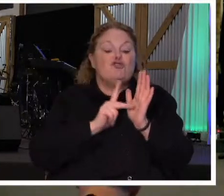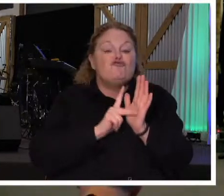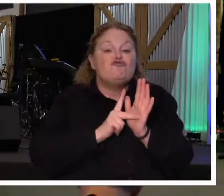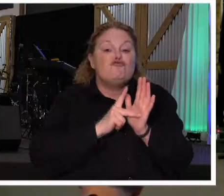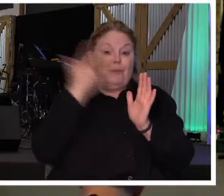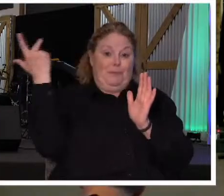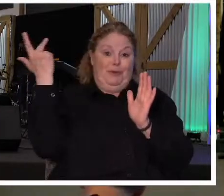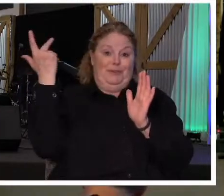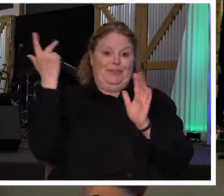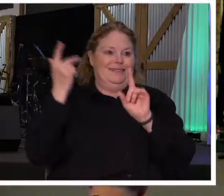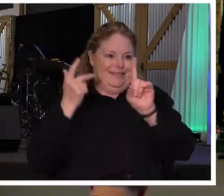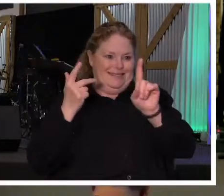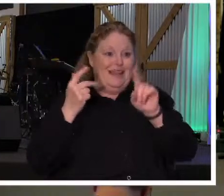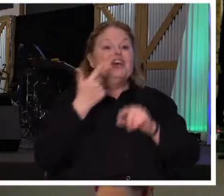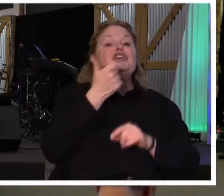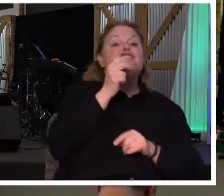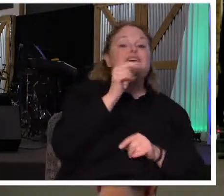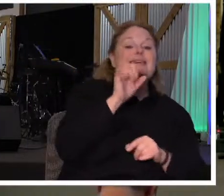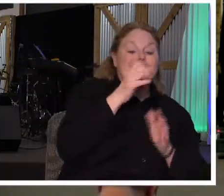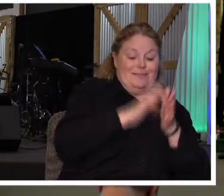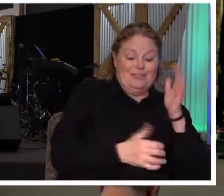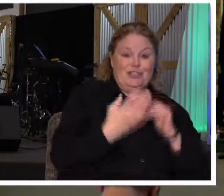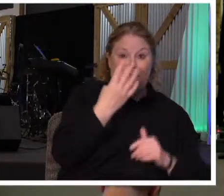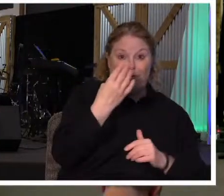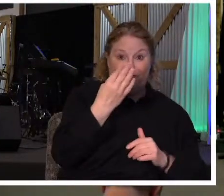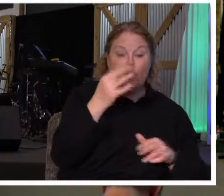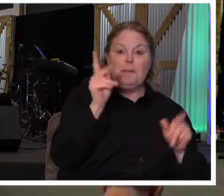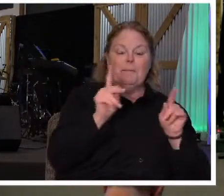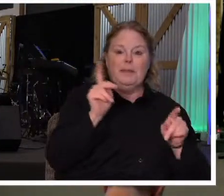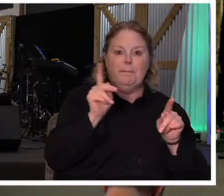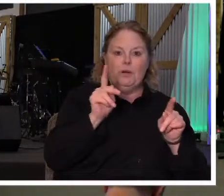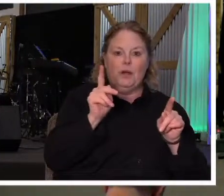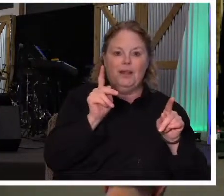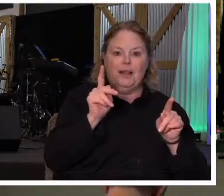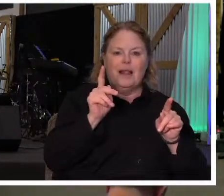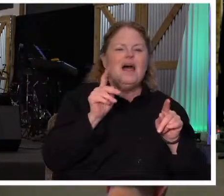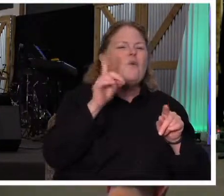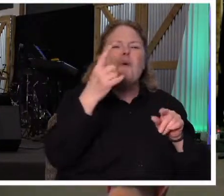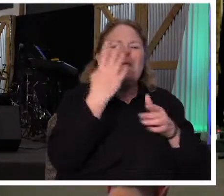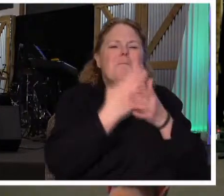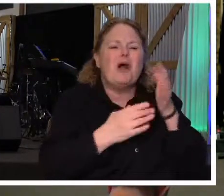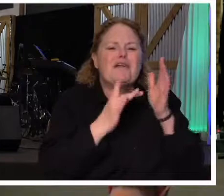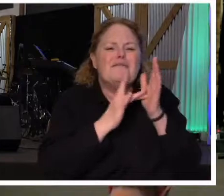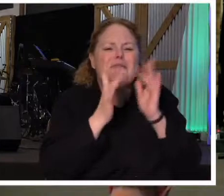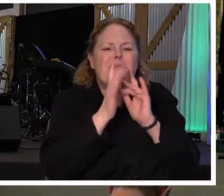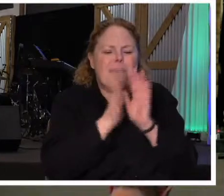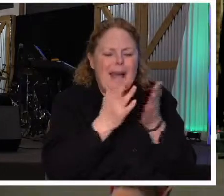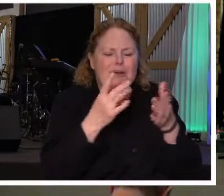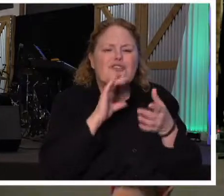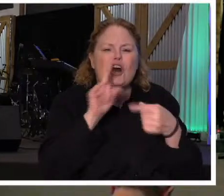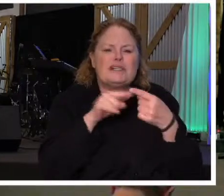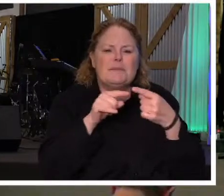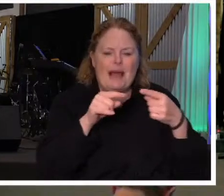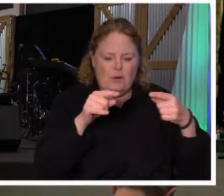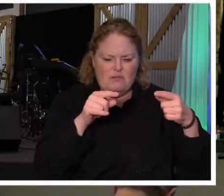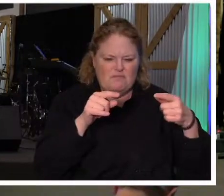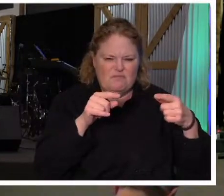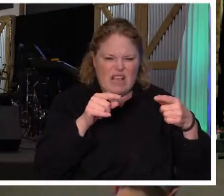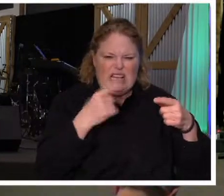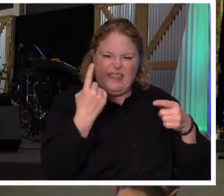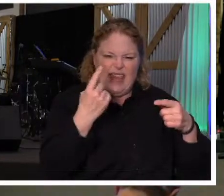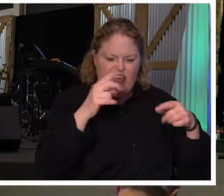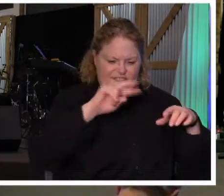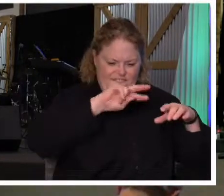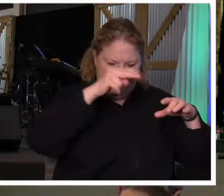familiar with Genesis chapter 14, it talks about people falling into big pits. Now, in the original Hebrew, it doesn't say